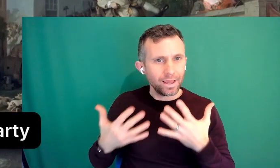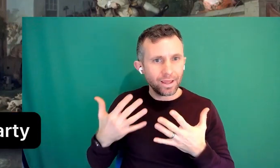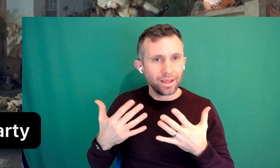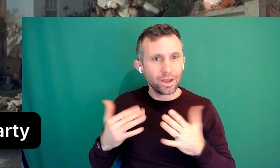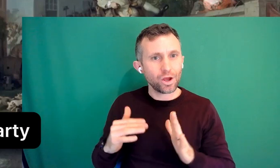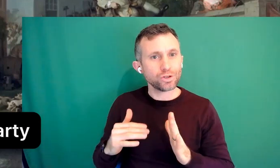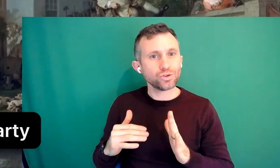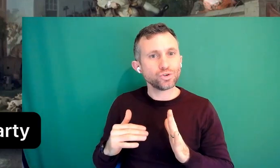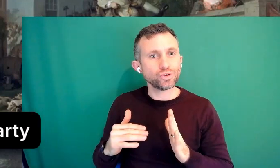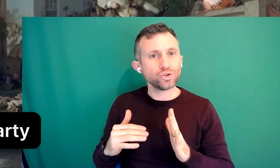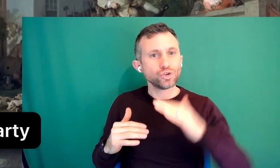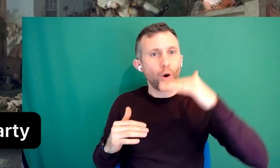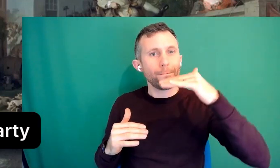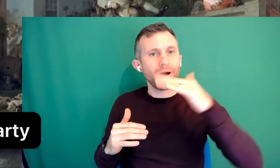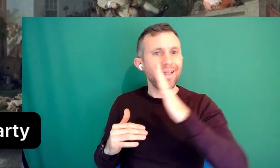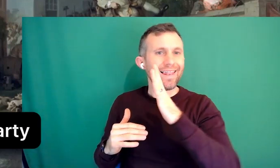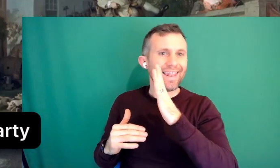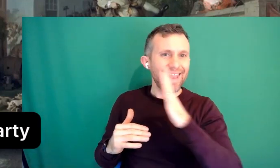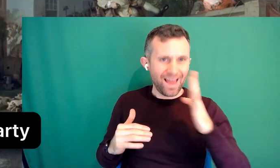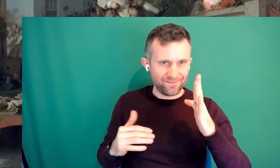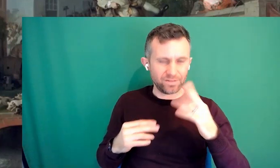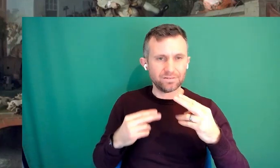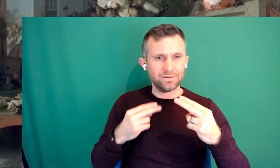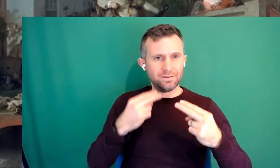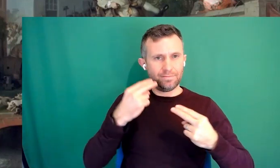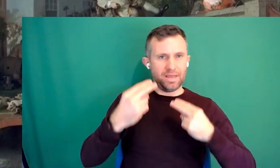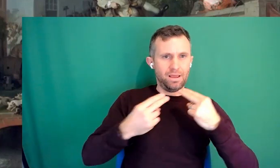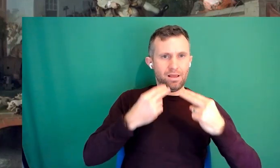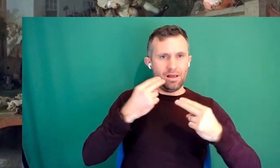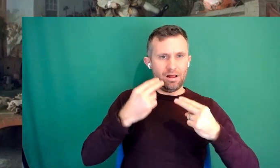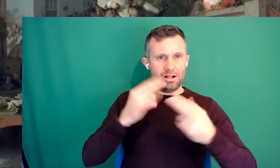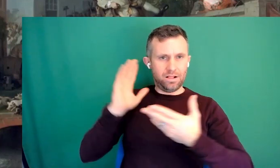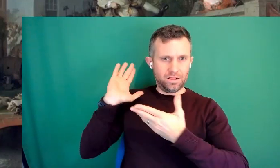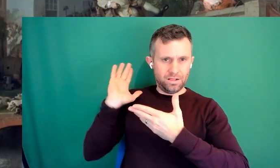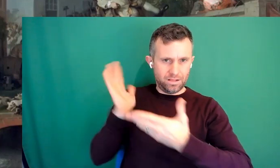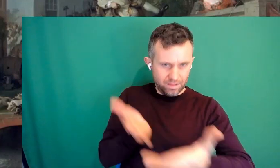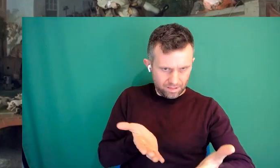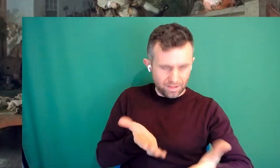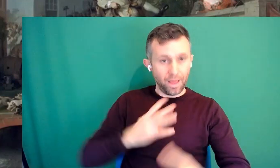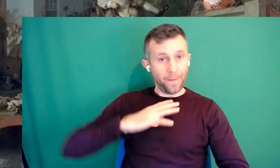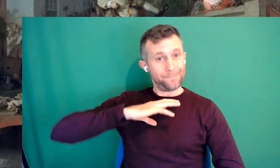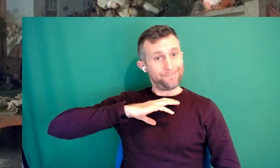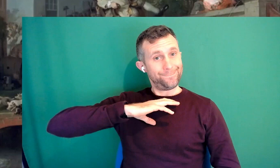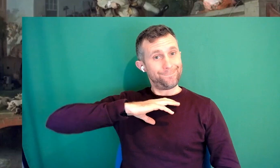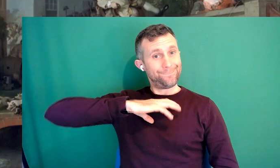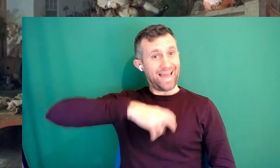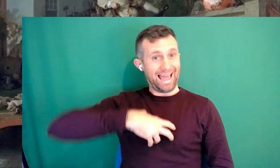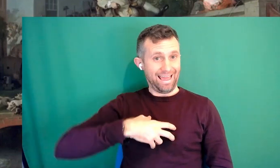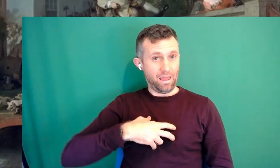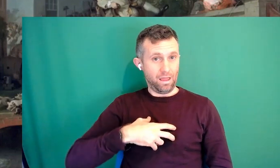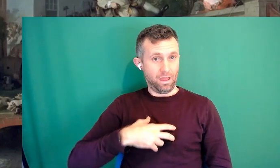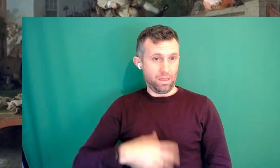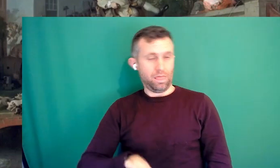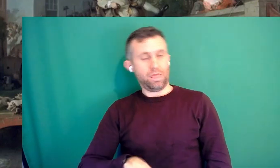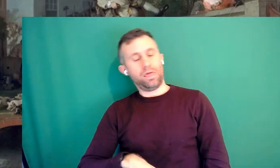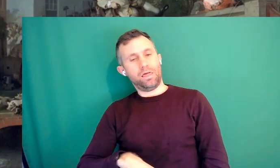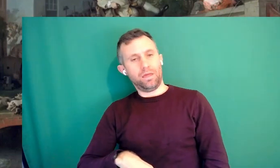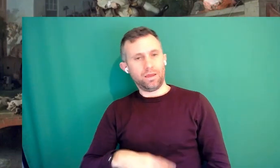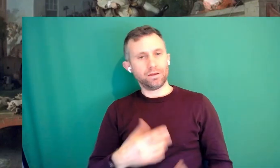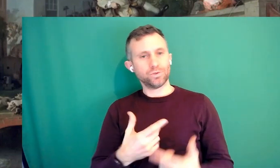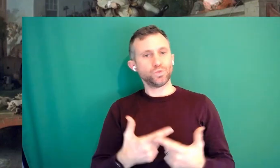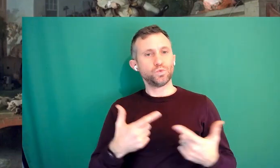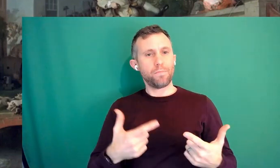to try and discount any vote against the party. One man in the queue is being carried and looks a little